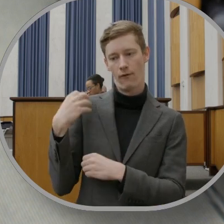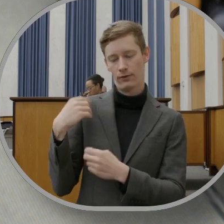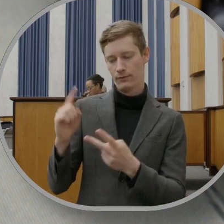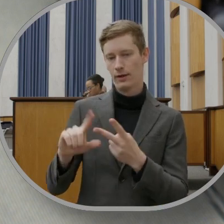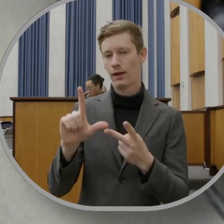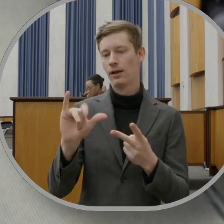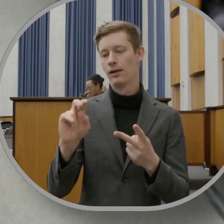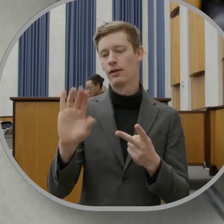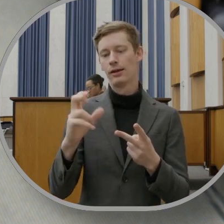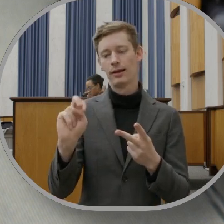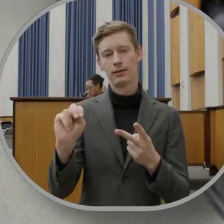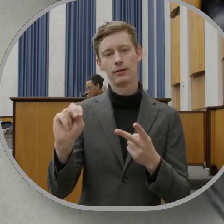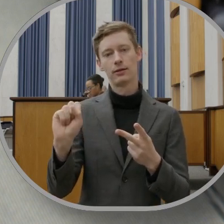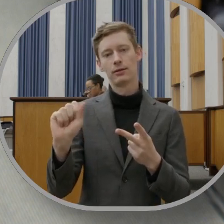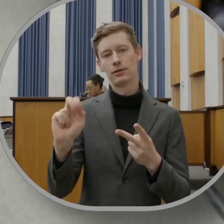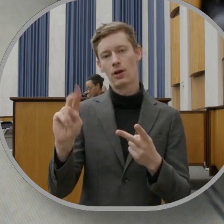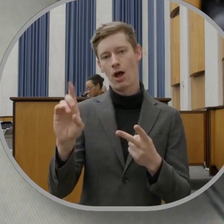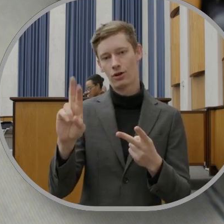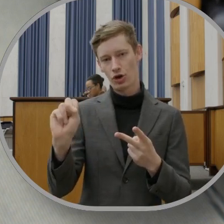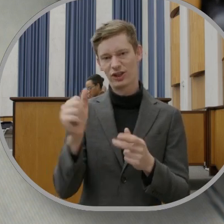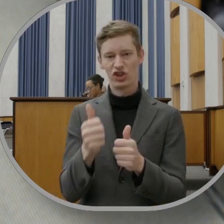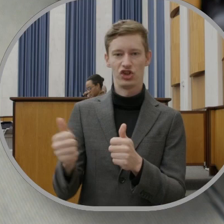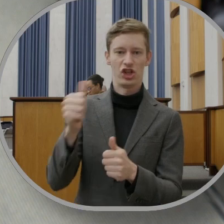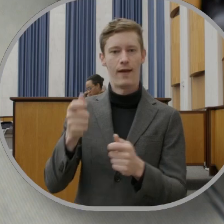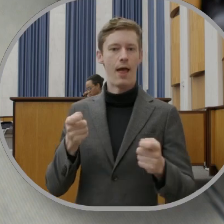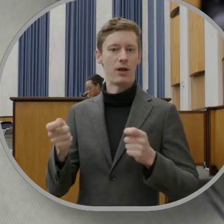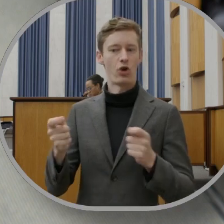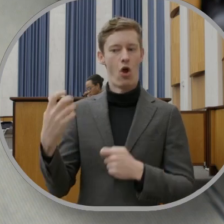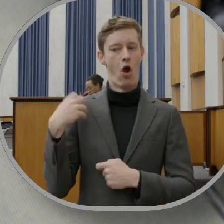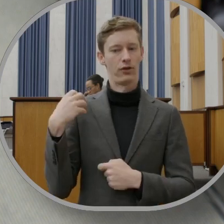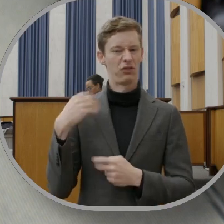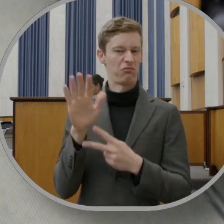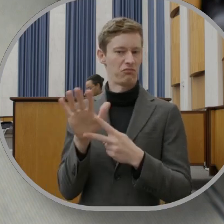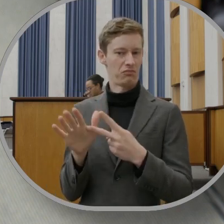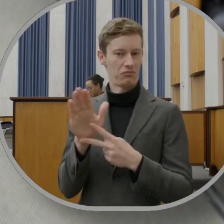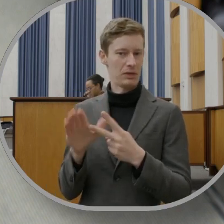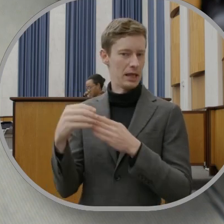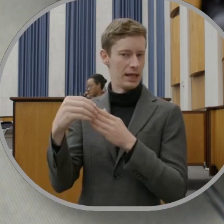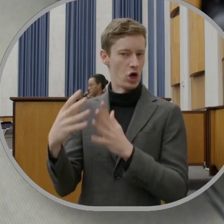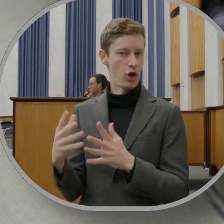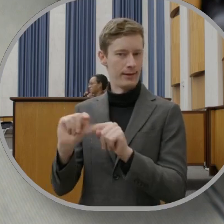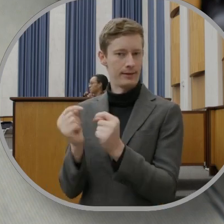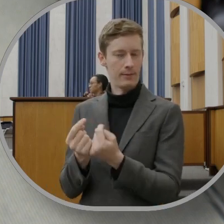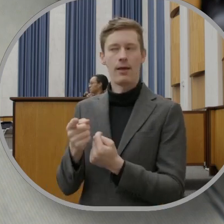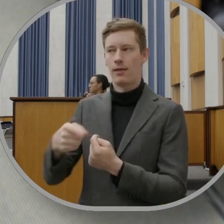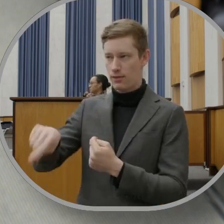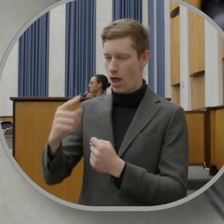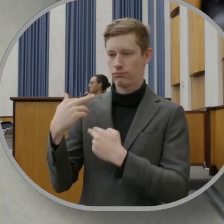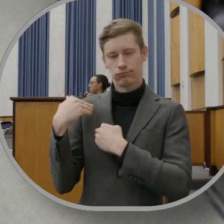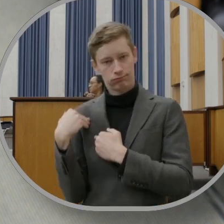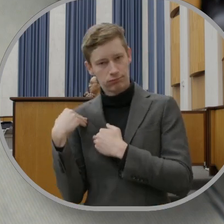our Chief Administrative Officer, this team has produced a structurally balanced and fiscally responsible fiscal